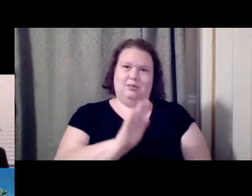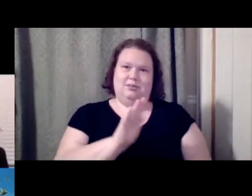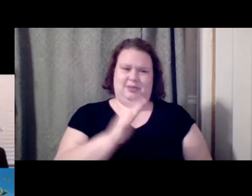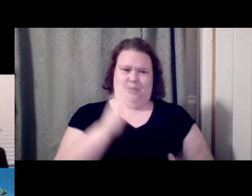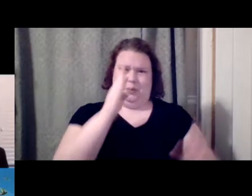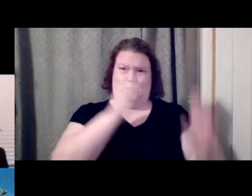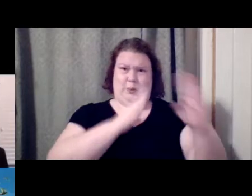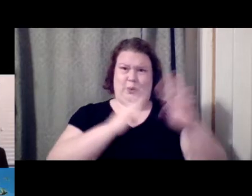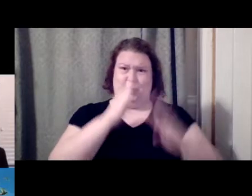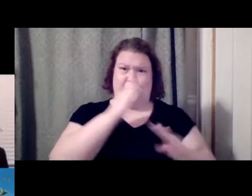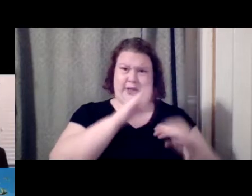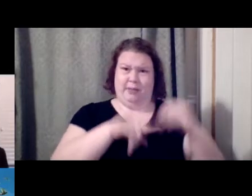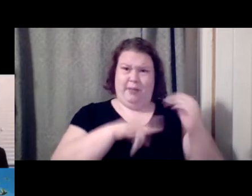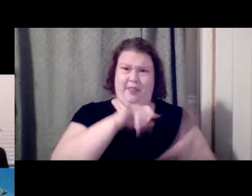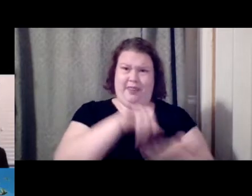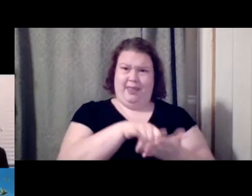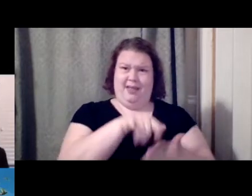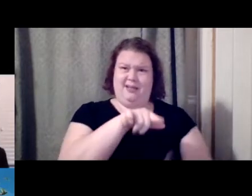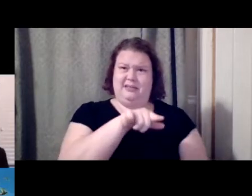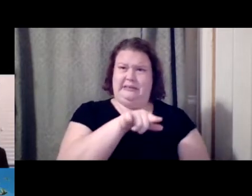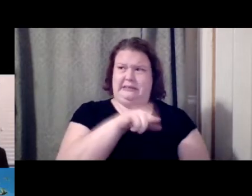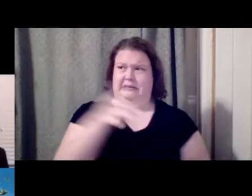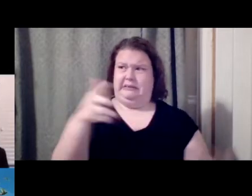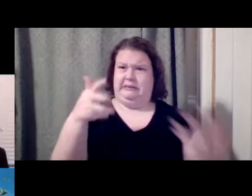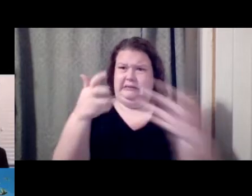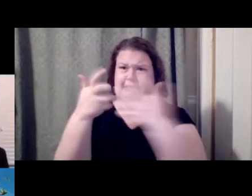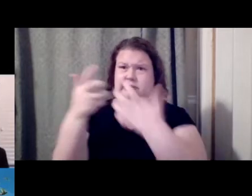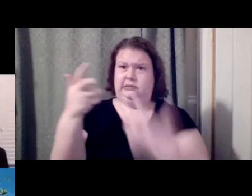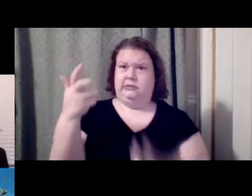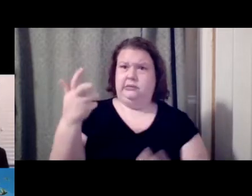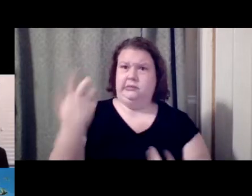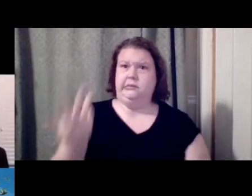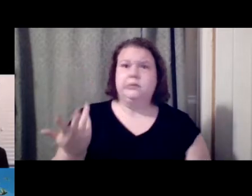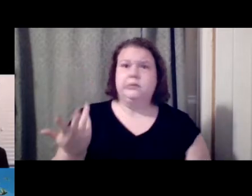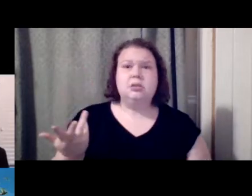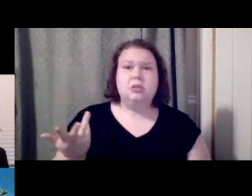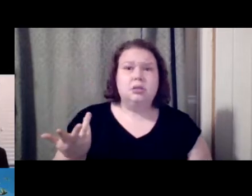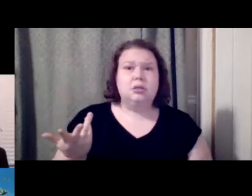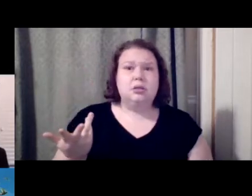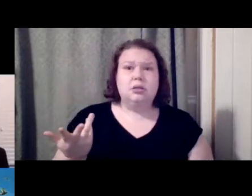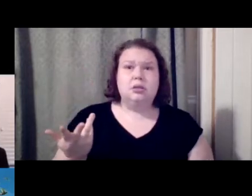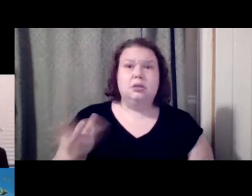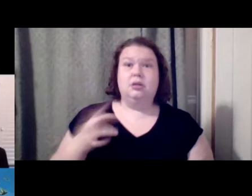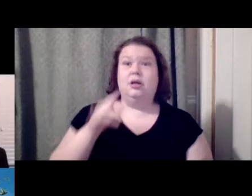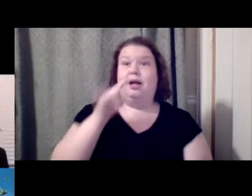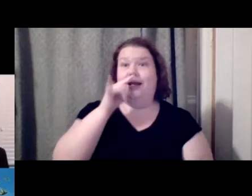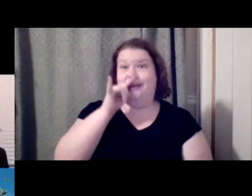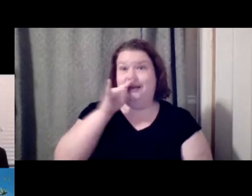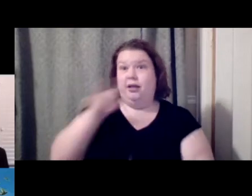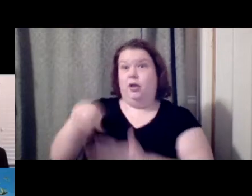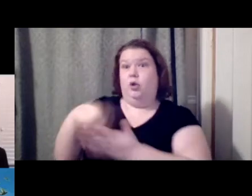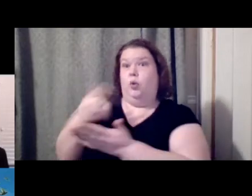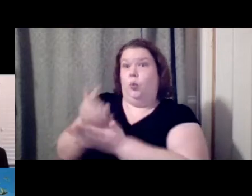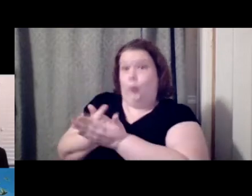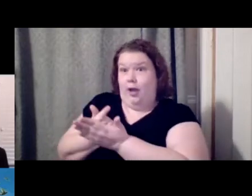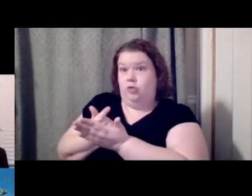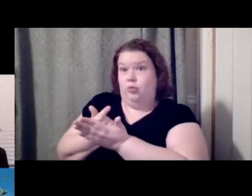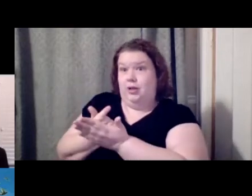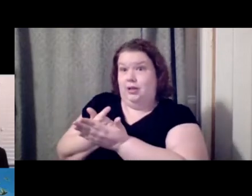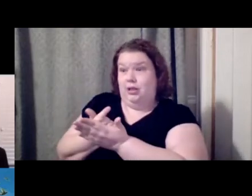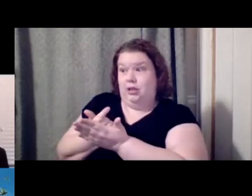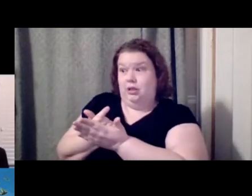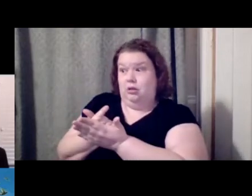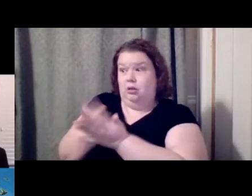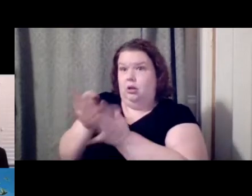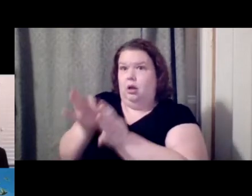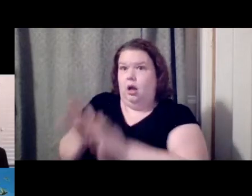I mean, I don't know, like it's really important. Where a kid graduates from is really important. And if